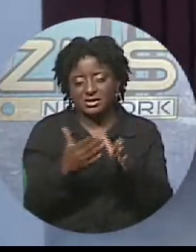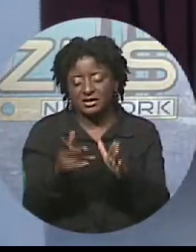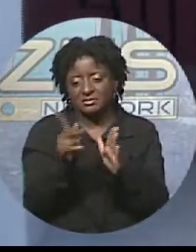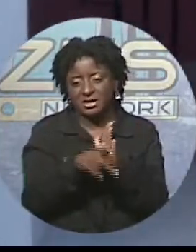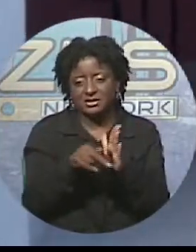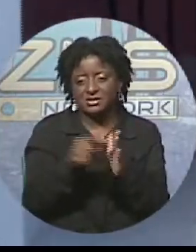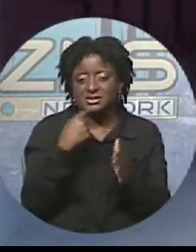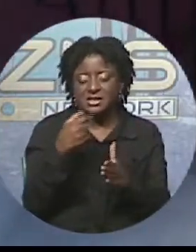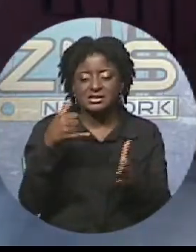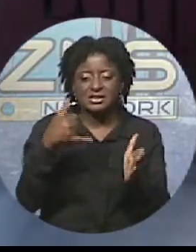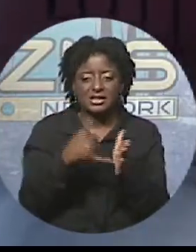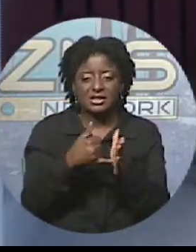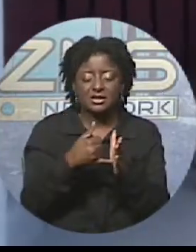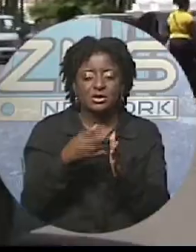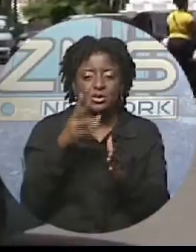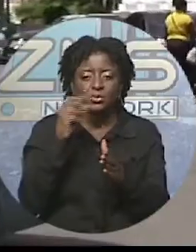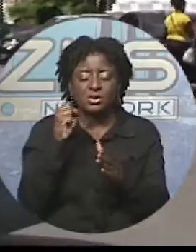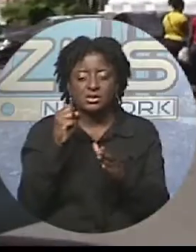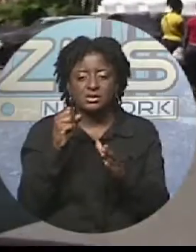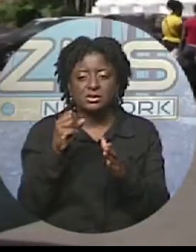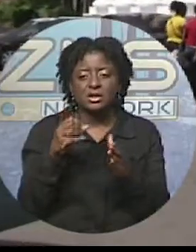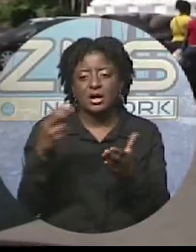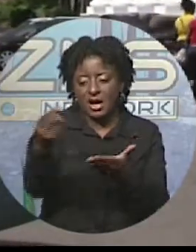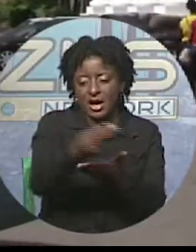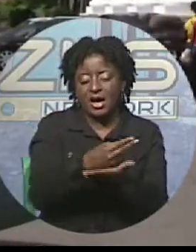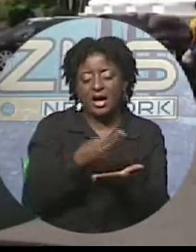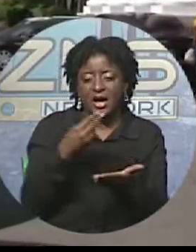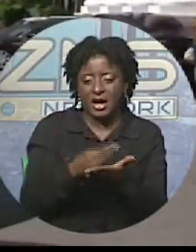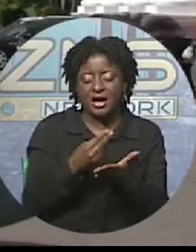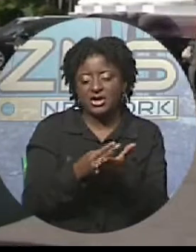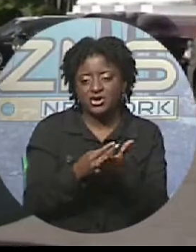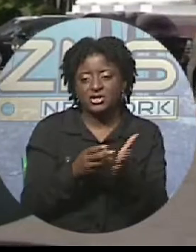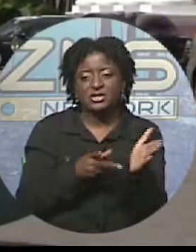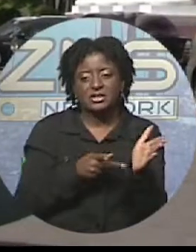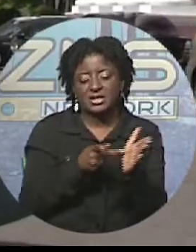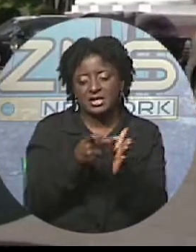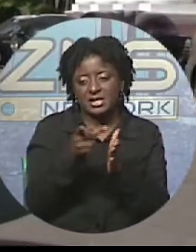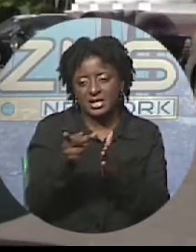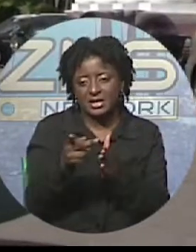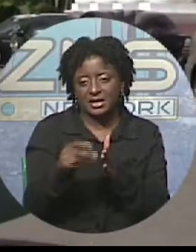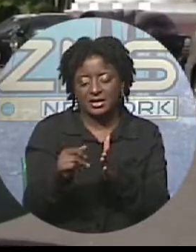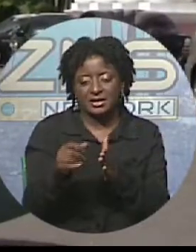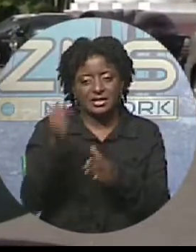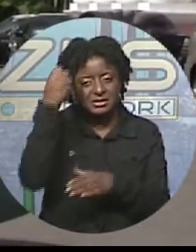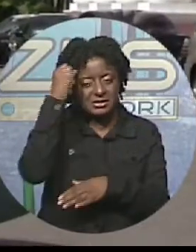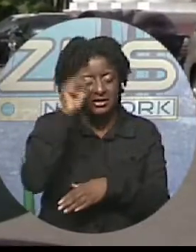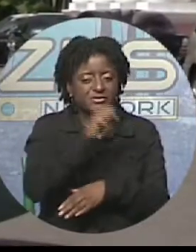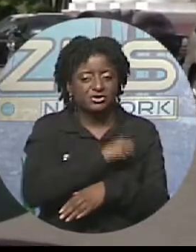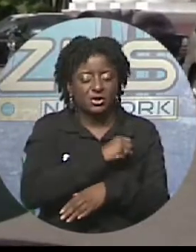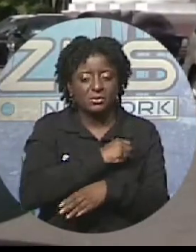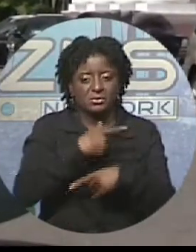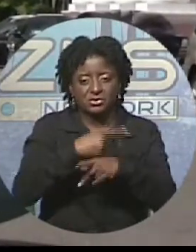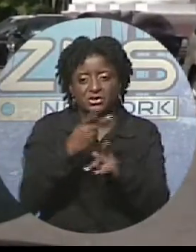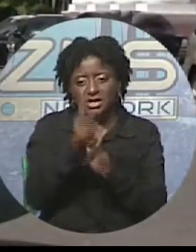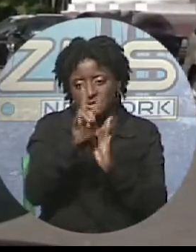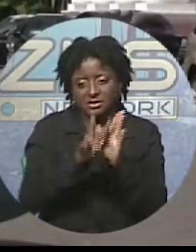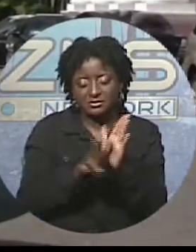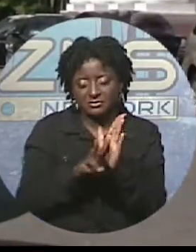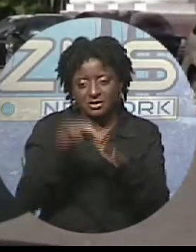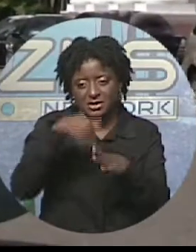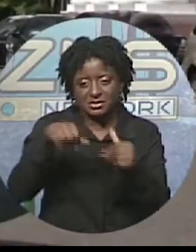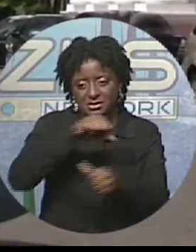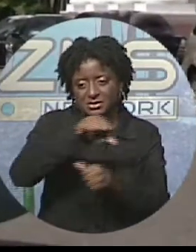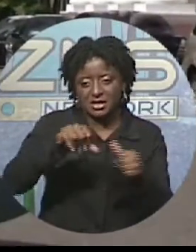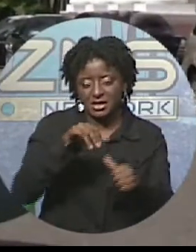it was committed with the offense of armed robbery. Gardner said Stephen Sherman was a productive member of society, a father, and a banker. She